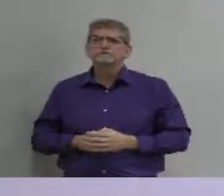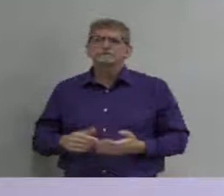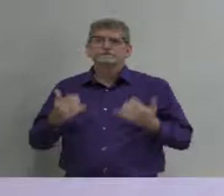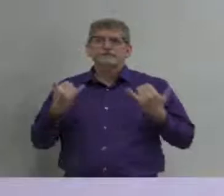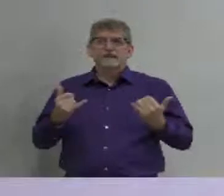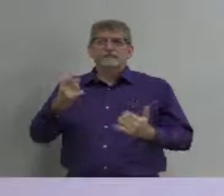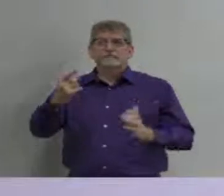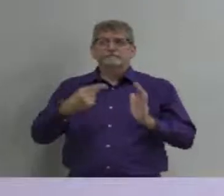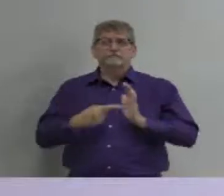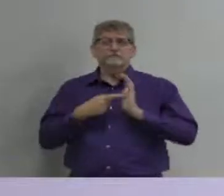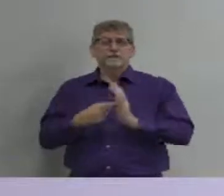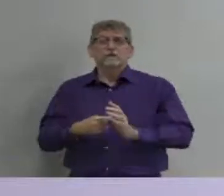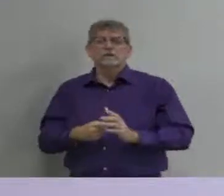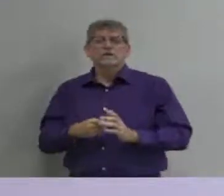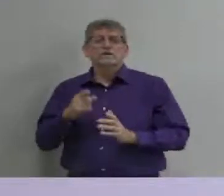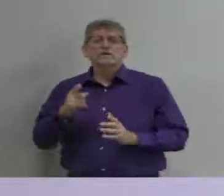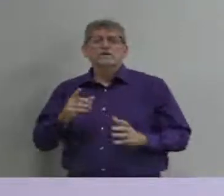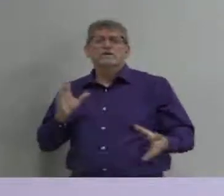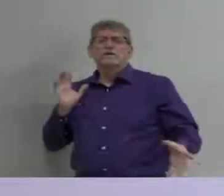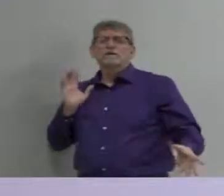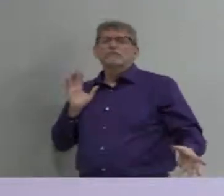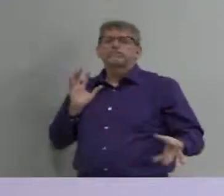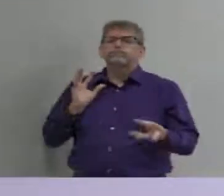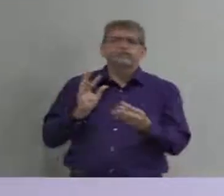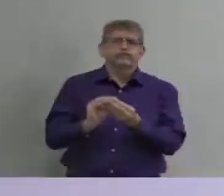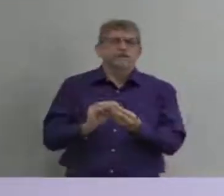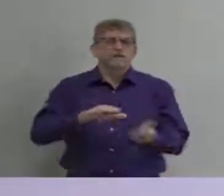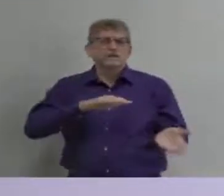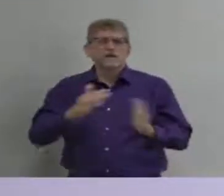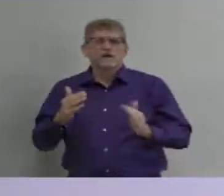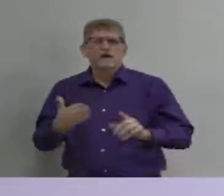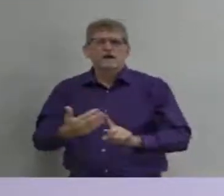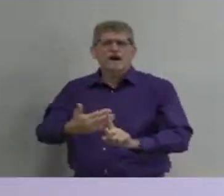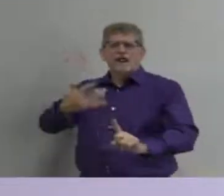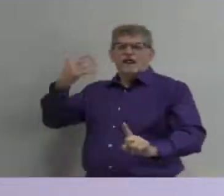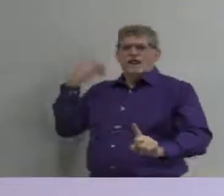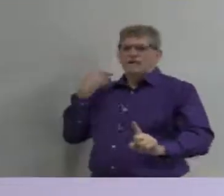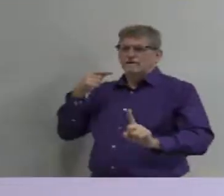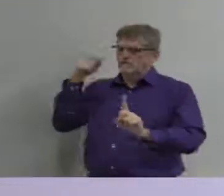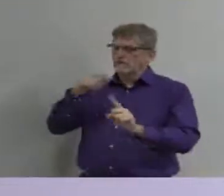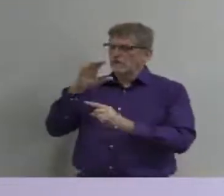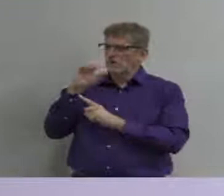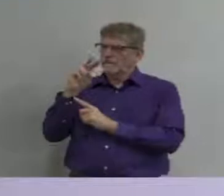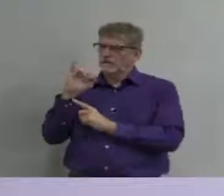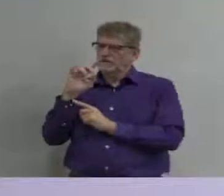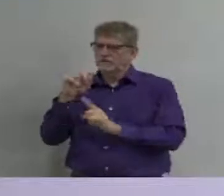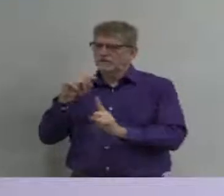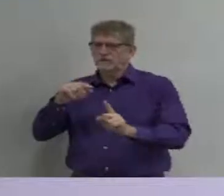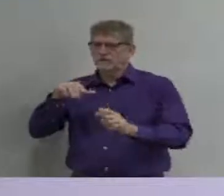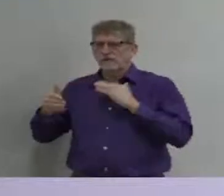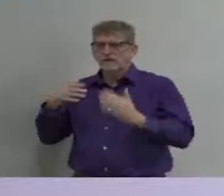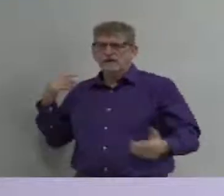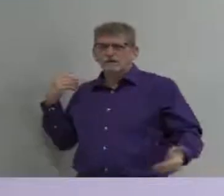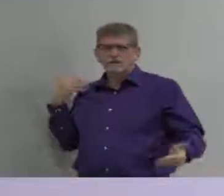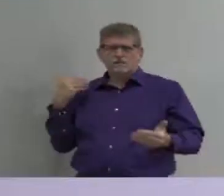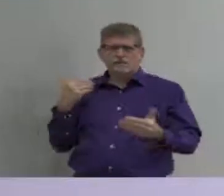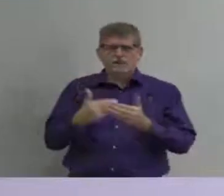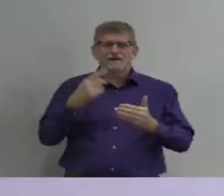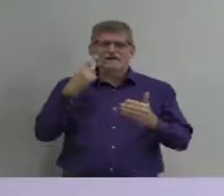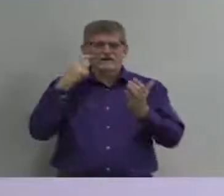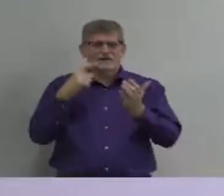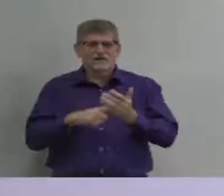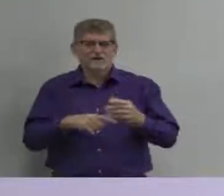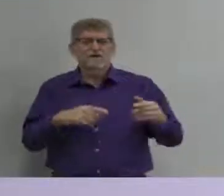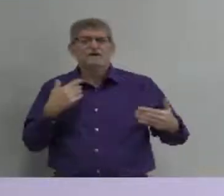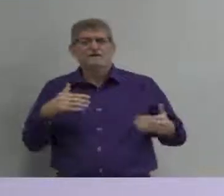And this slide shows our number of deaths due to COVID-19 here in the county. And you can see that we had a very significant